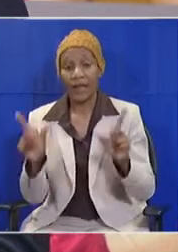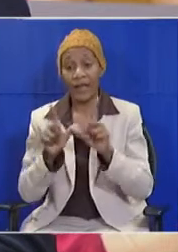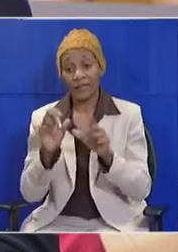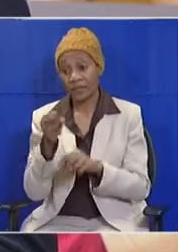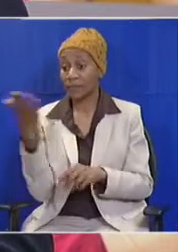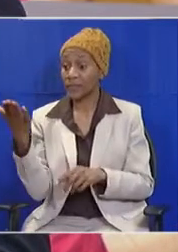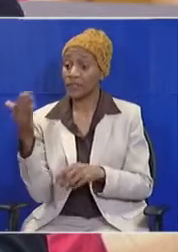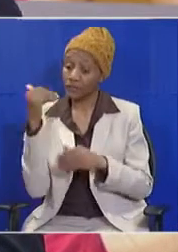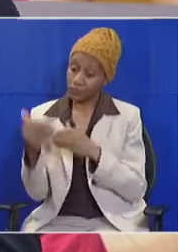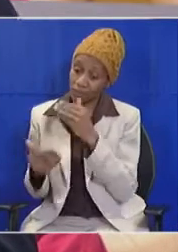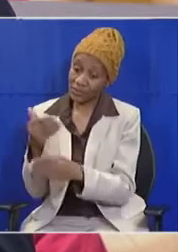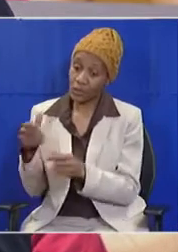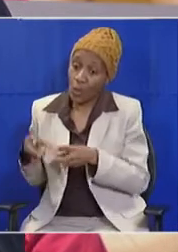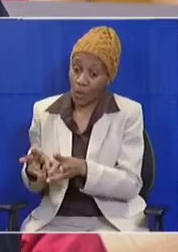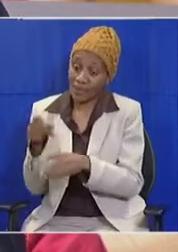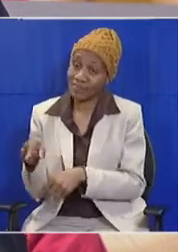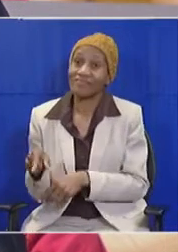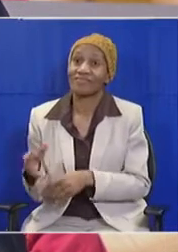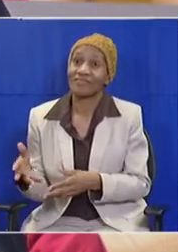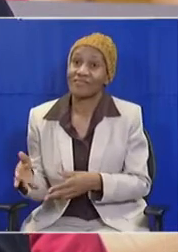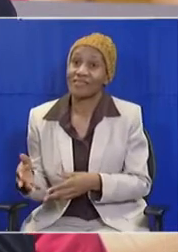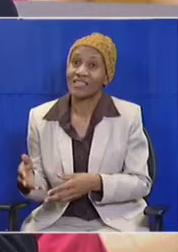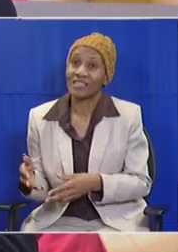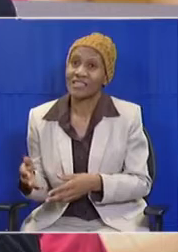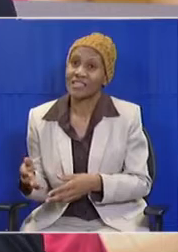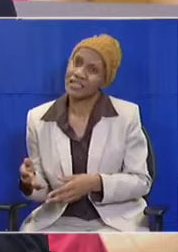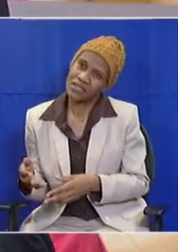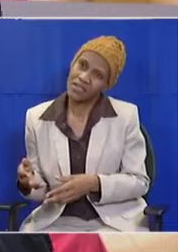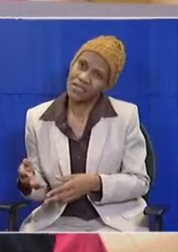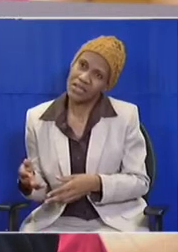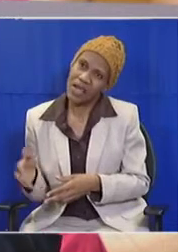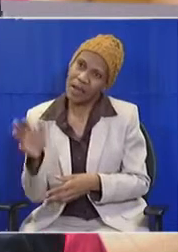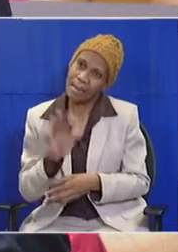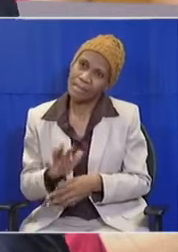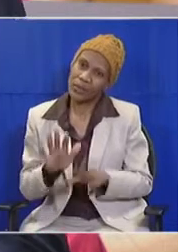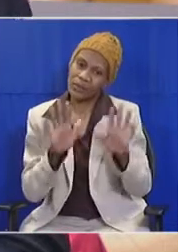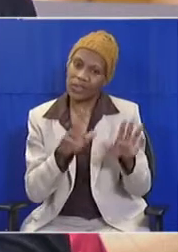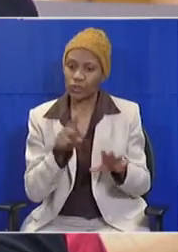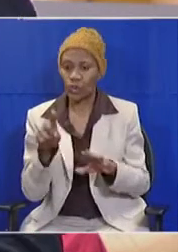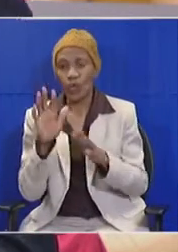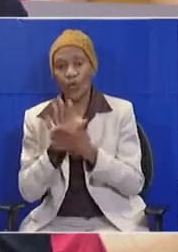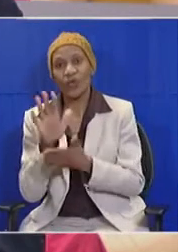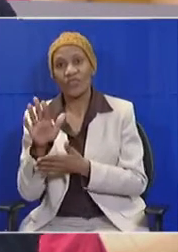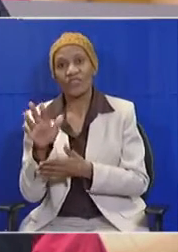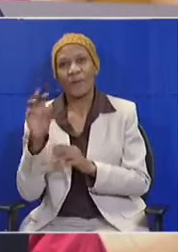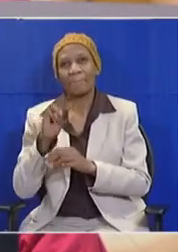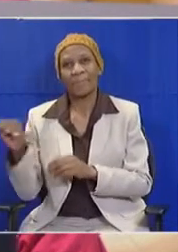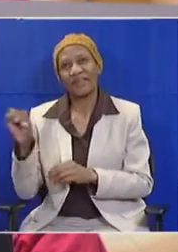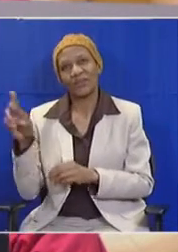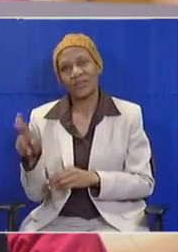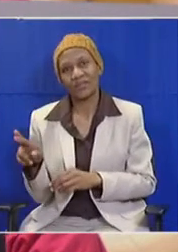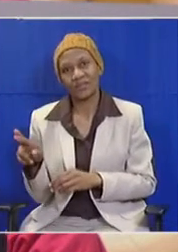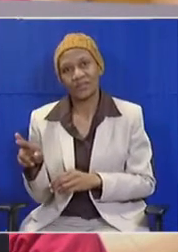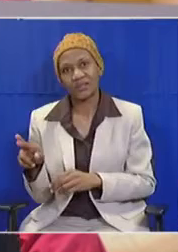application procedure, the requirement is between 10 and 15 million rand to satisfy